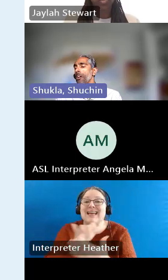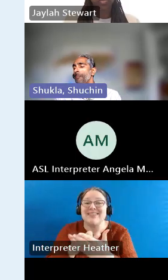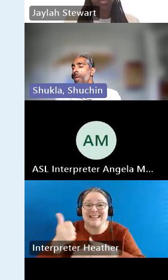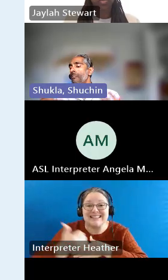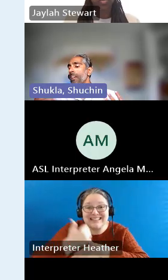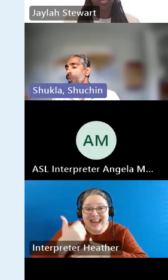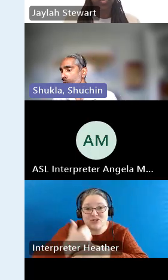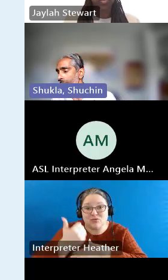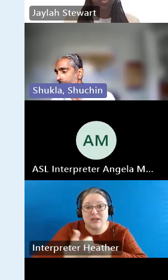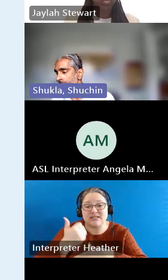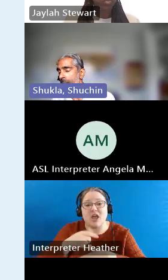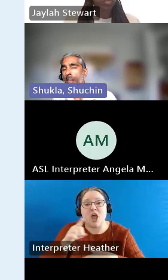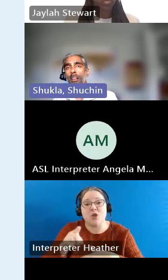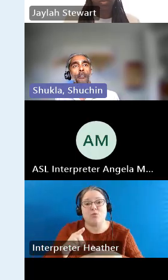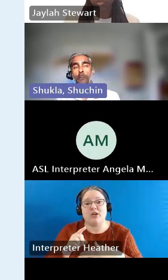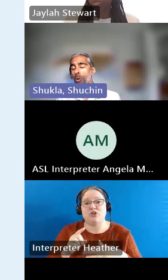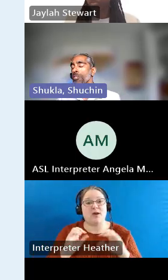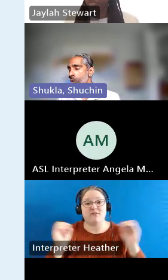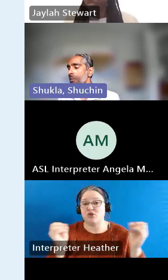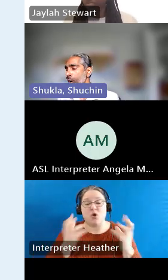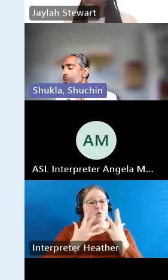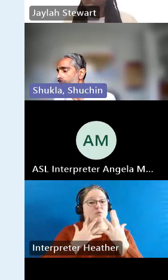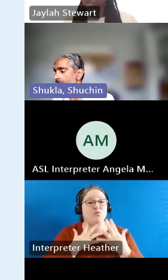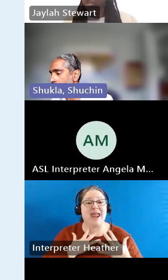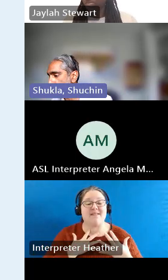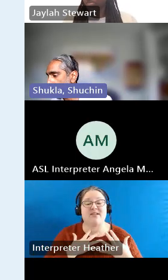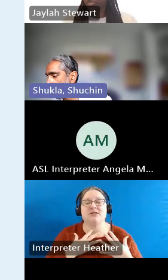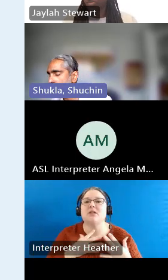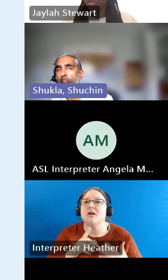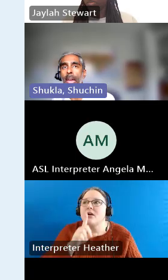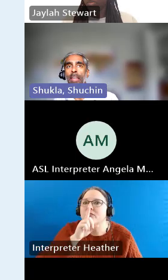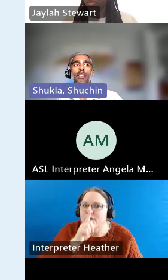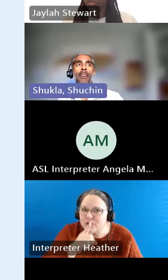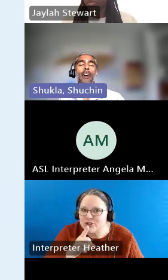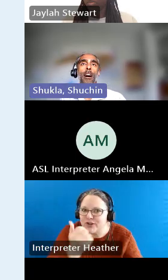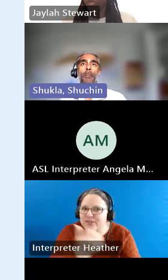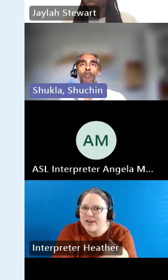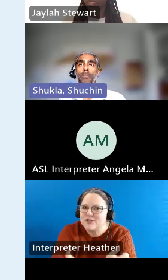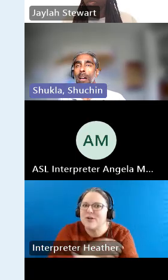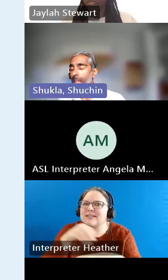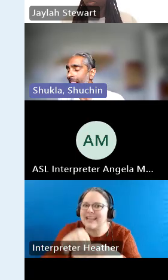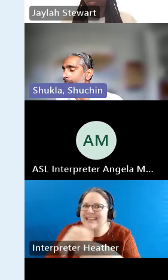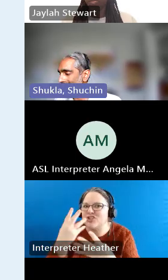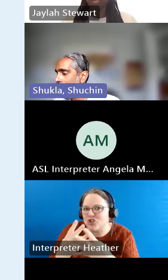it and you're having no cravings, for sure there are drugs in jails, and